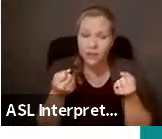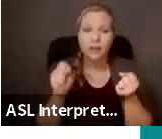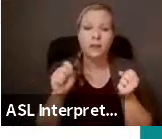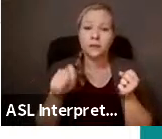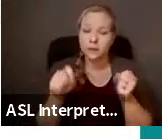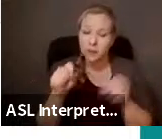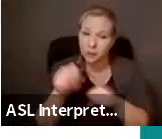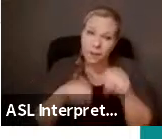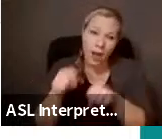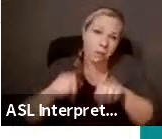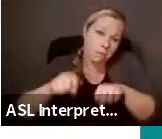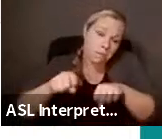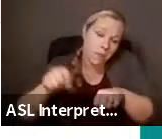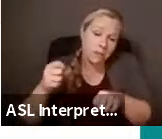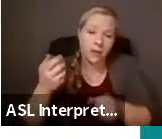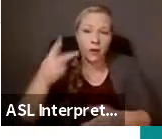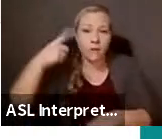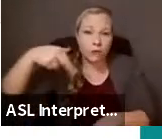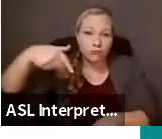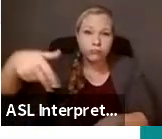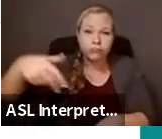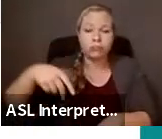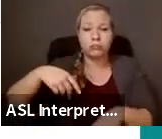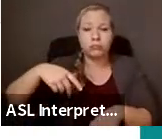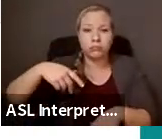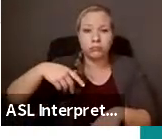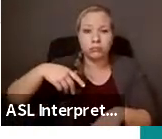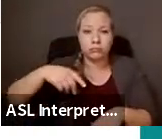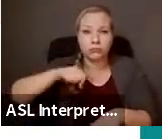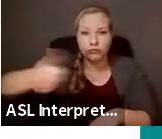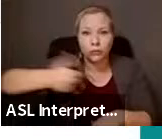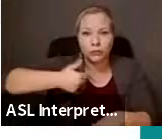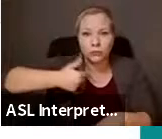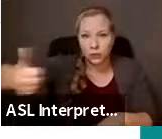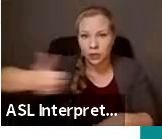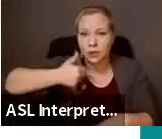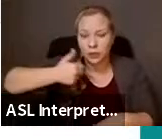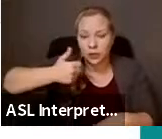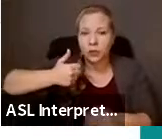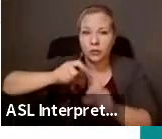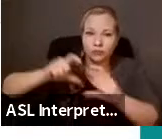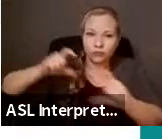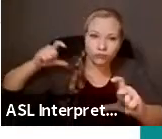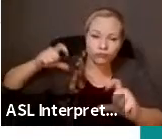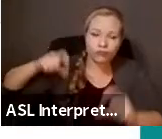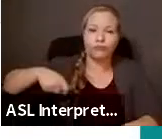potentially for bikes and pads and transit over the North Portland Harbor.